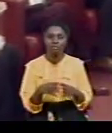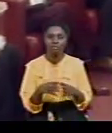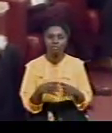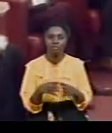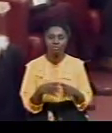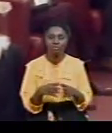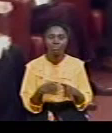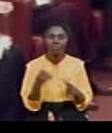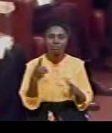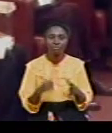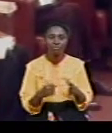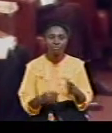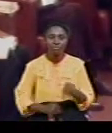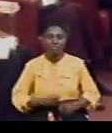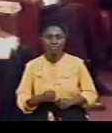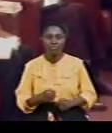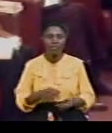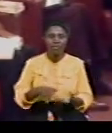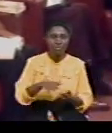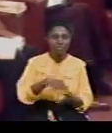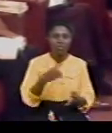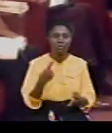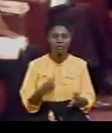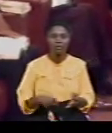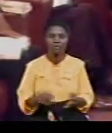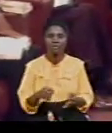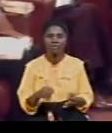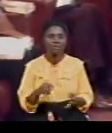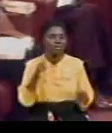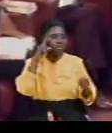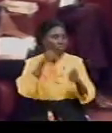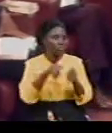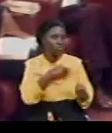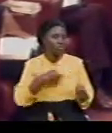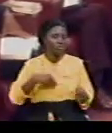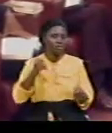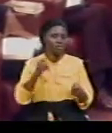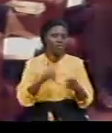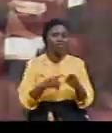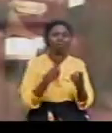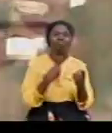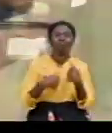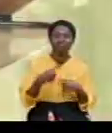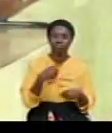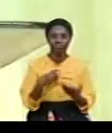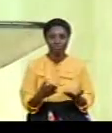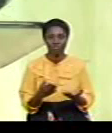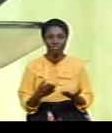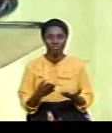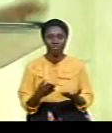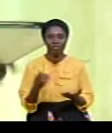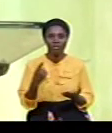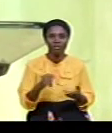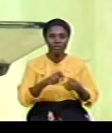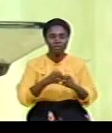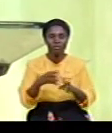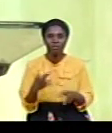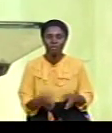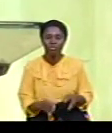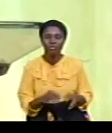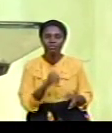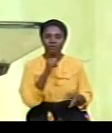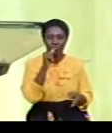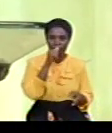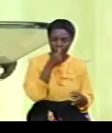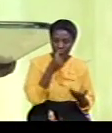brethren to lust. Before now, he had addressed the problem of impatience, indiscretion, double-mindedness in